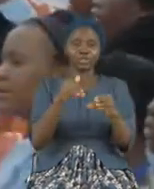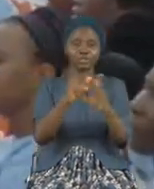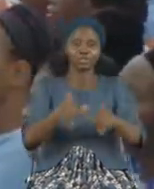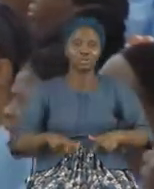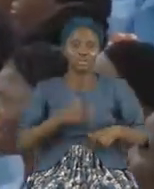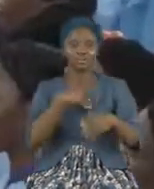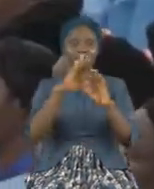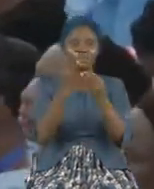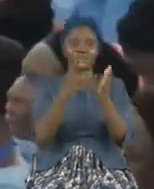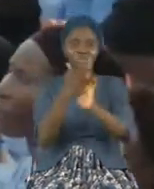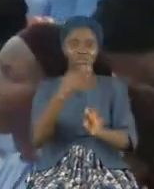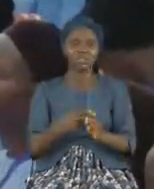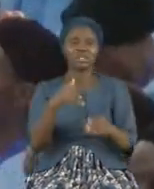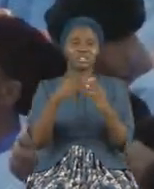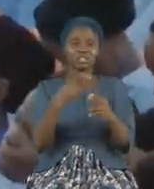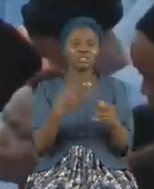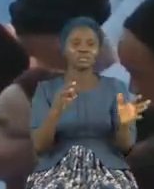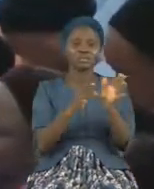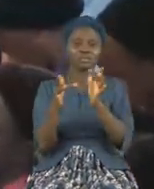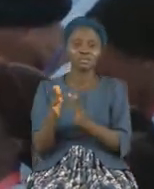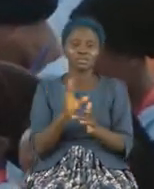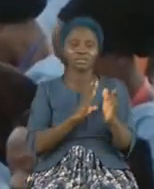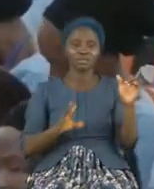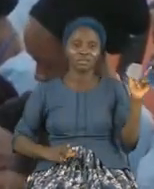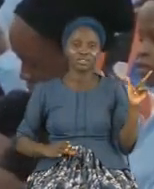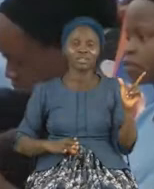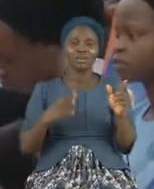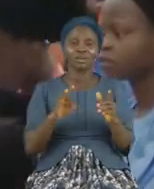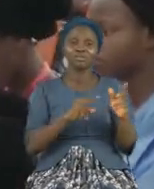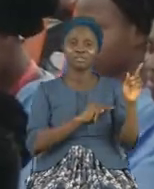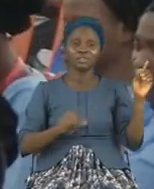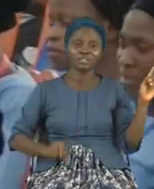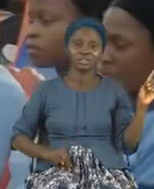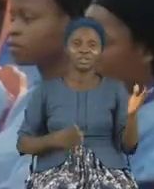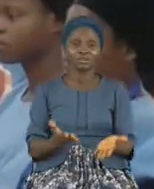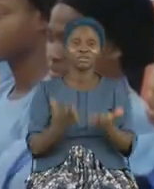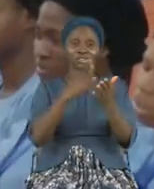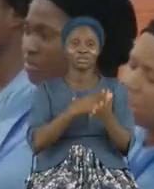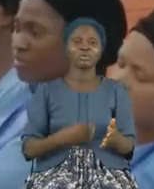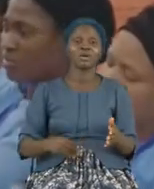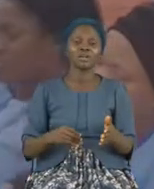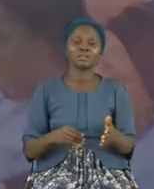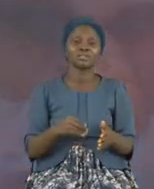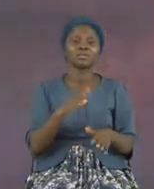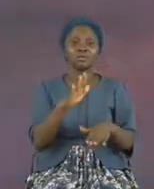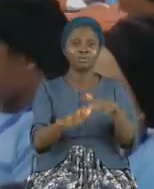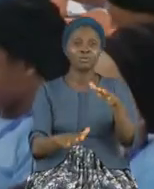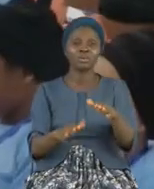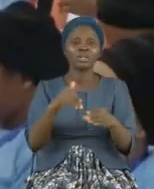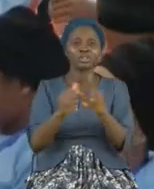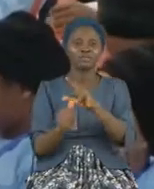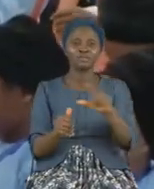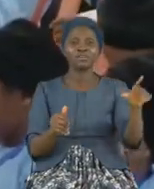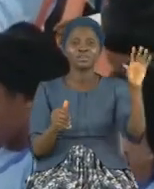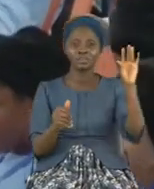the name of Jesus Christ of Nazareth, rise up and walk. Look at verse 7. And they were told